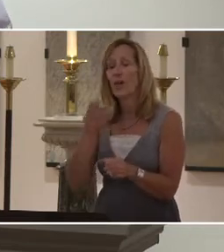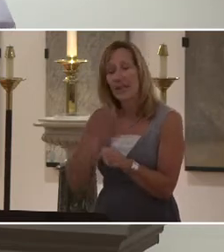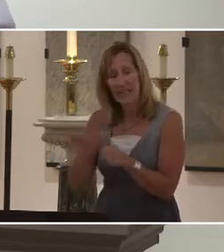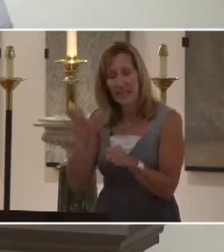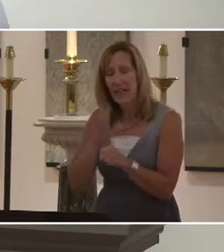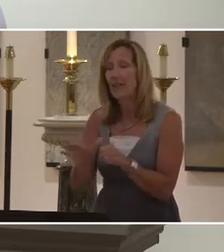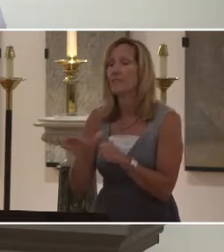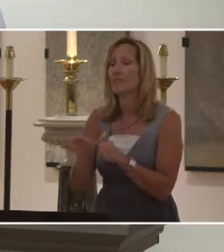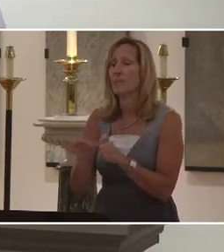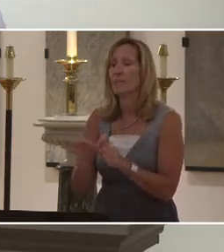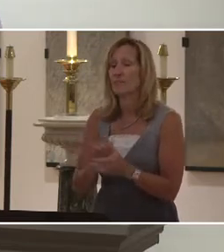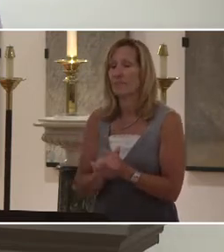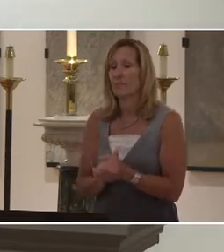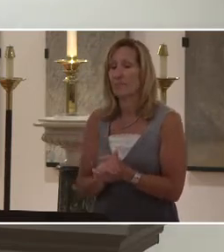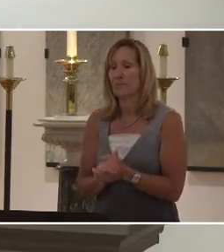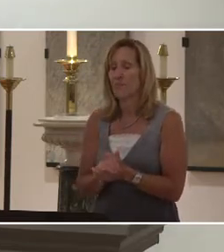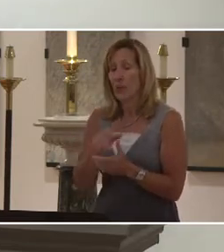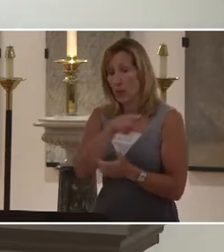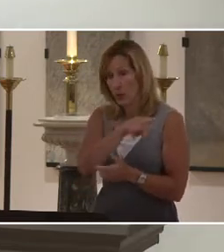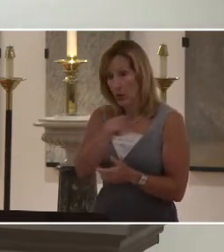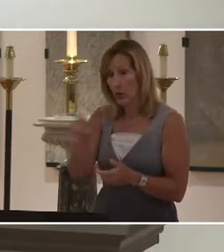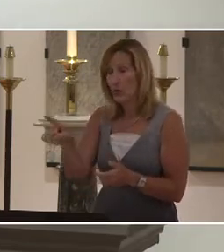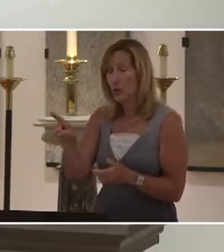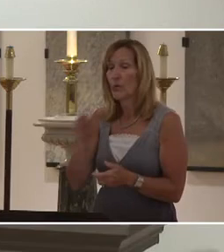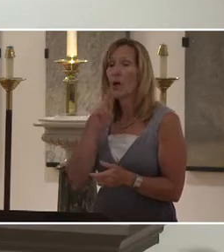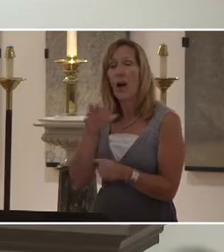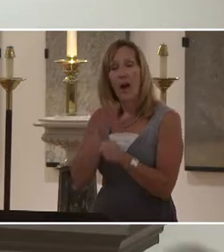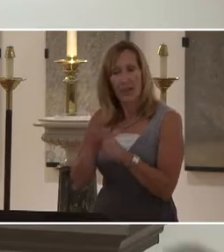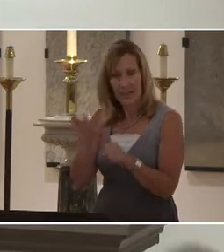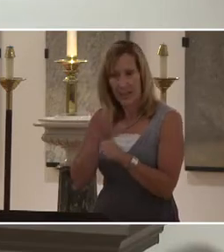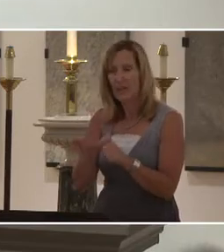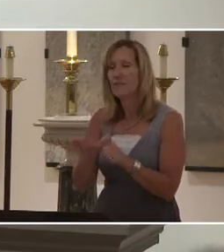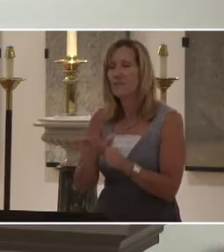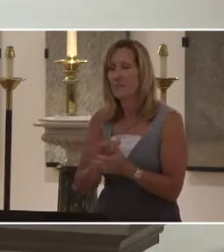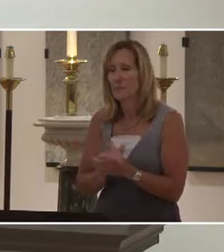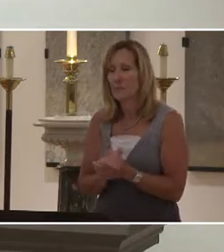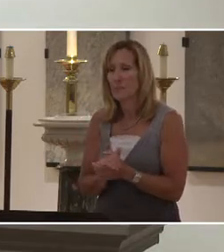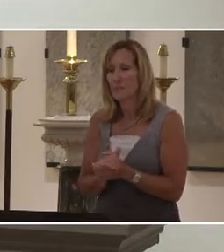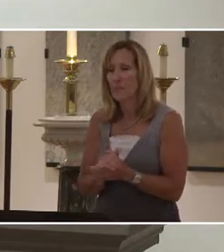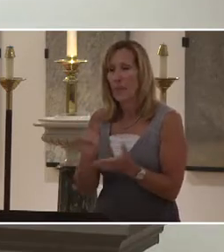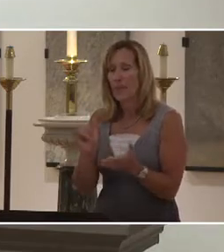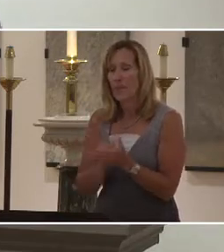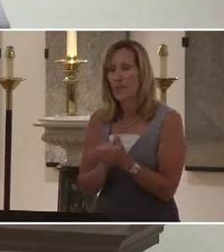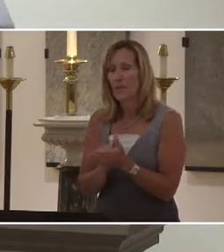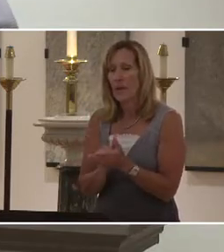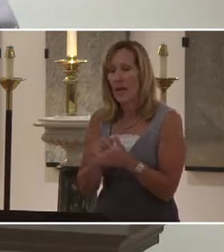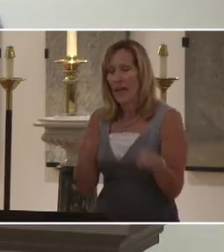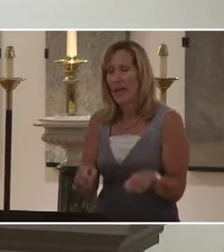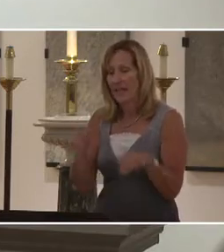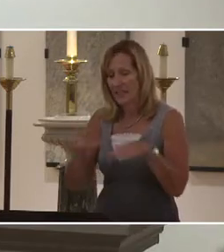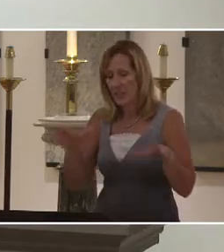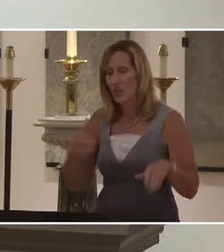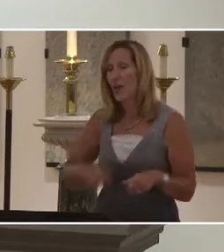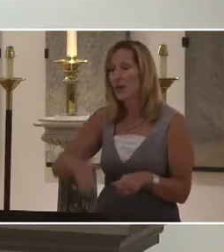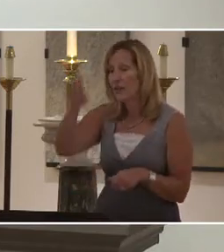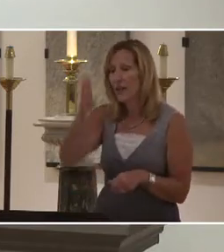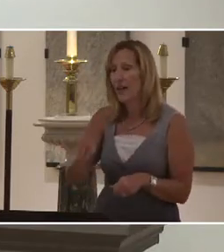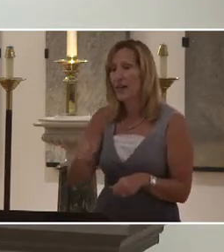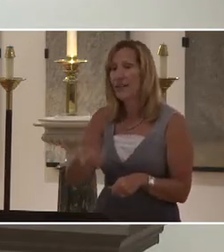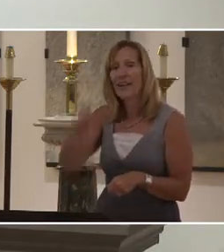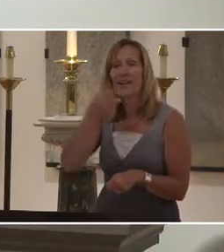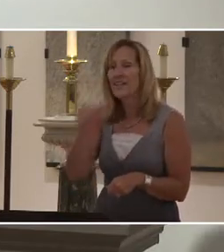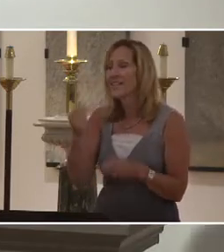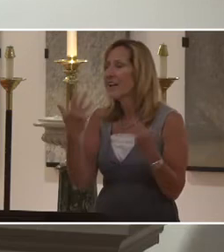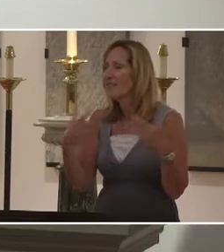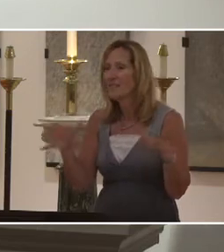enough. You are enough as a child of God. And God is not done